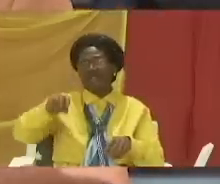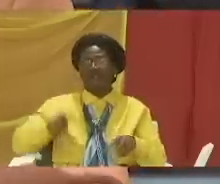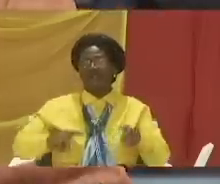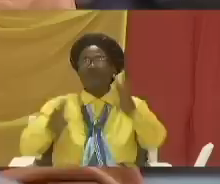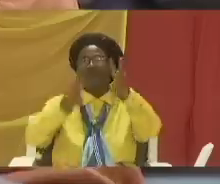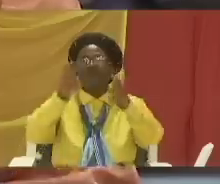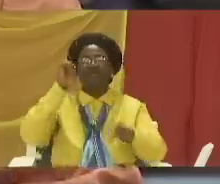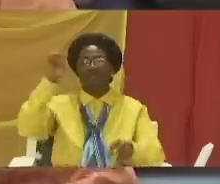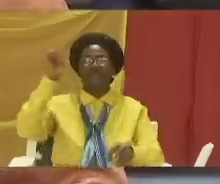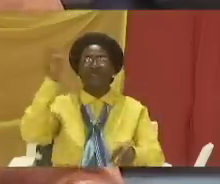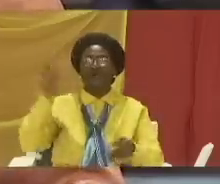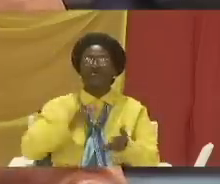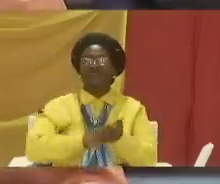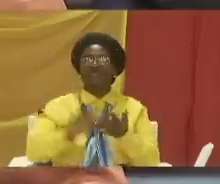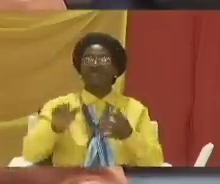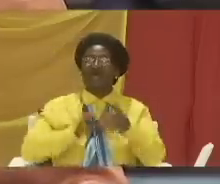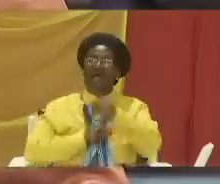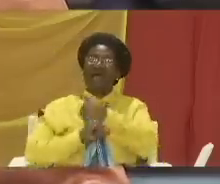I decree,